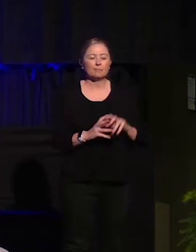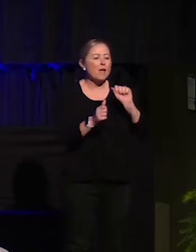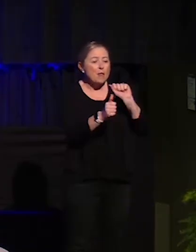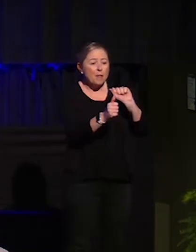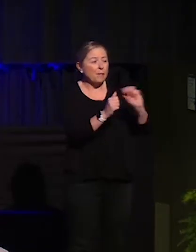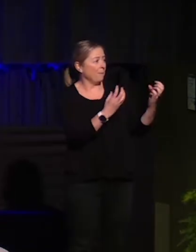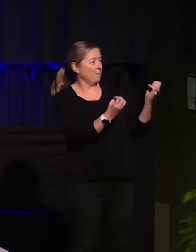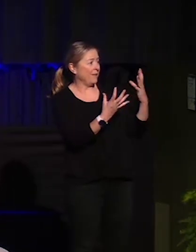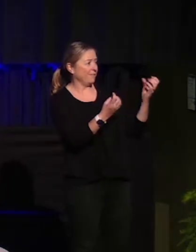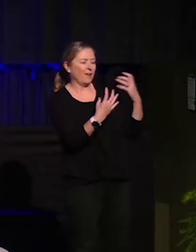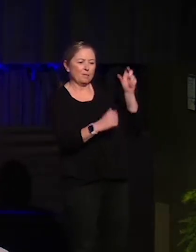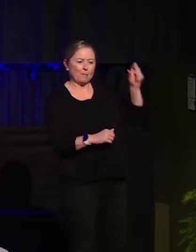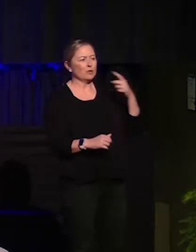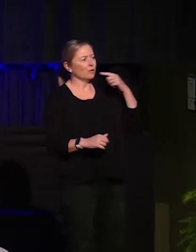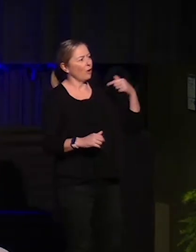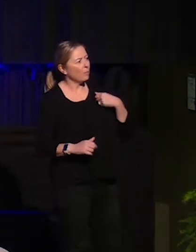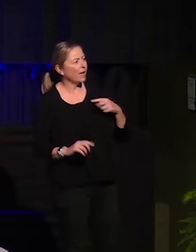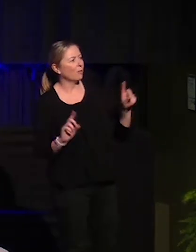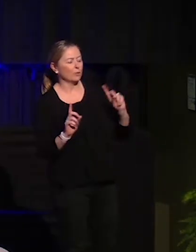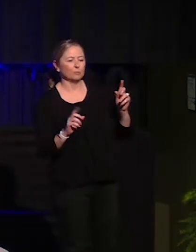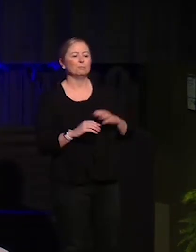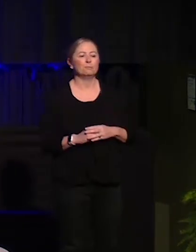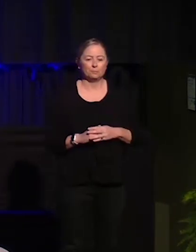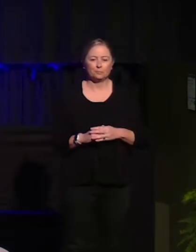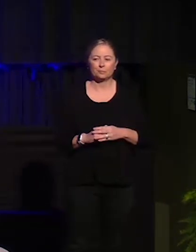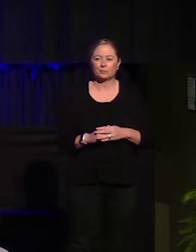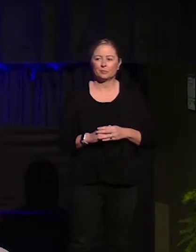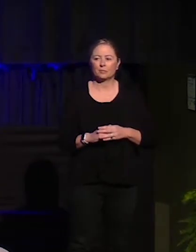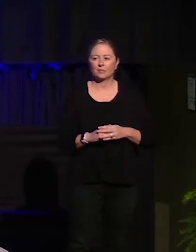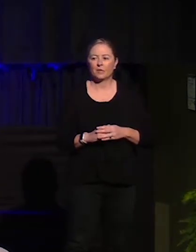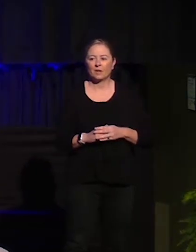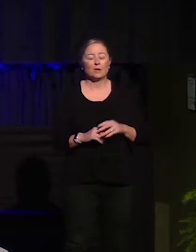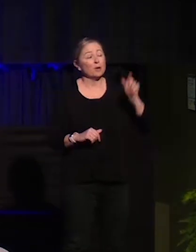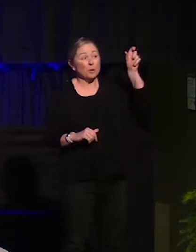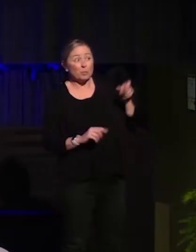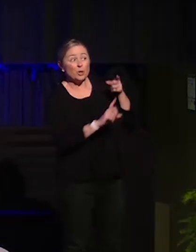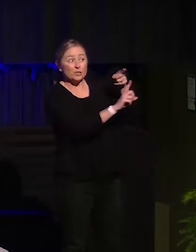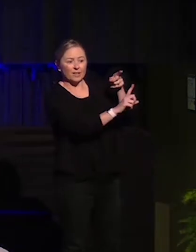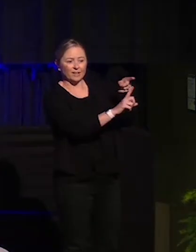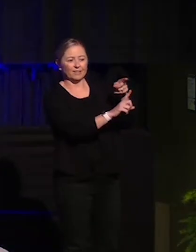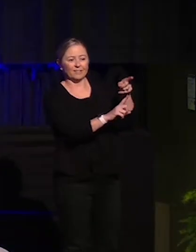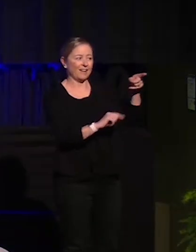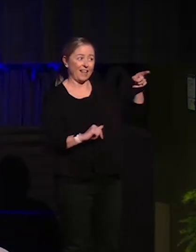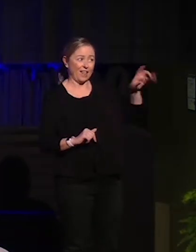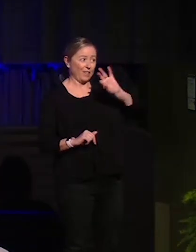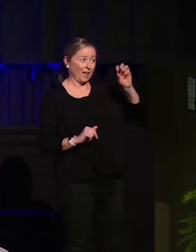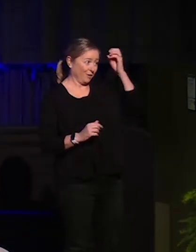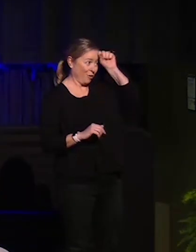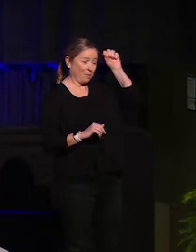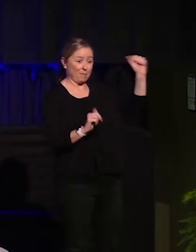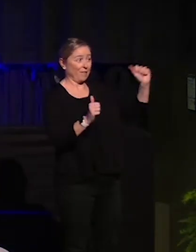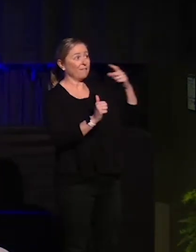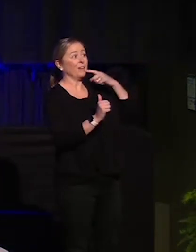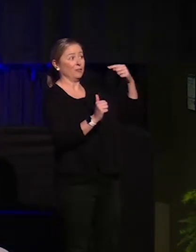feedback I ever received was from someone who also doesn't remember that they gave me this piece of